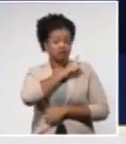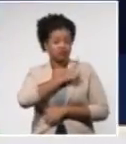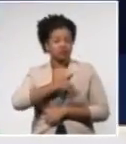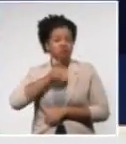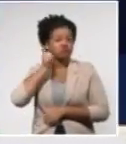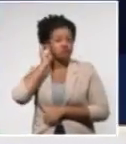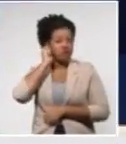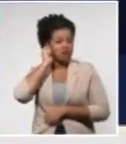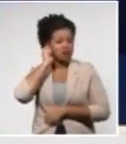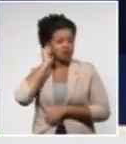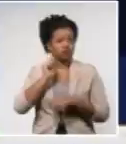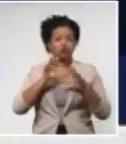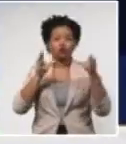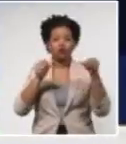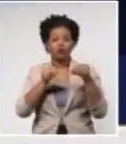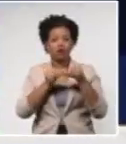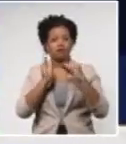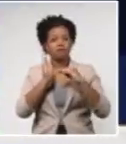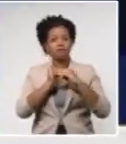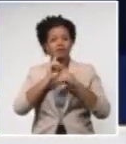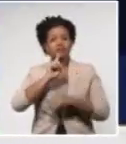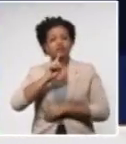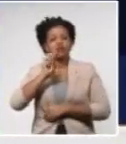cases, for a cumulative of